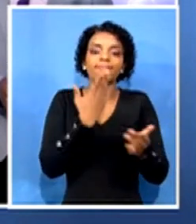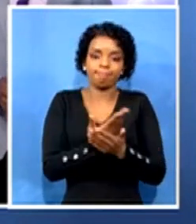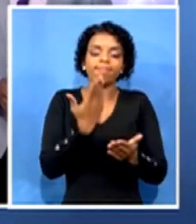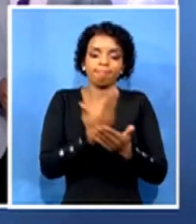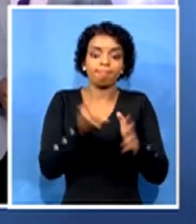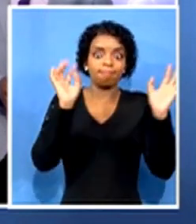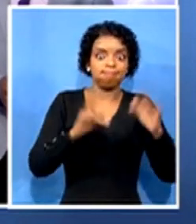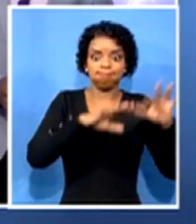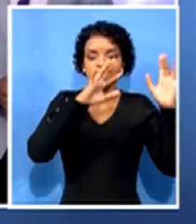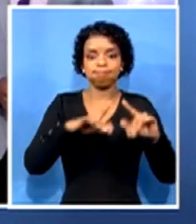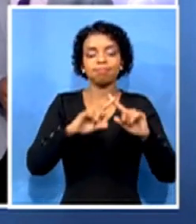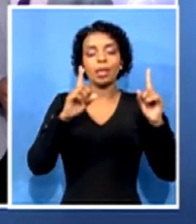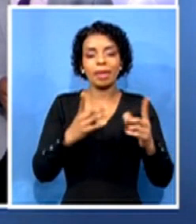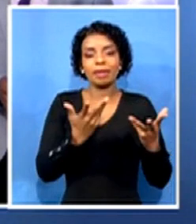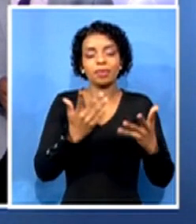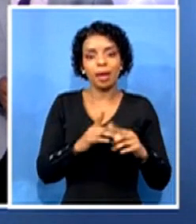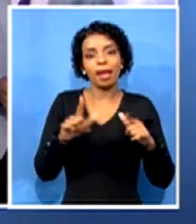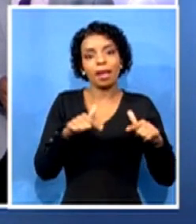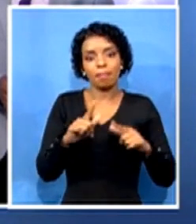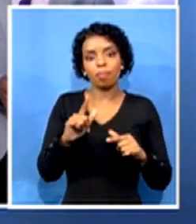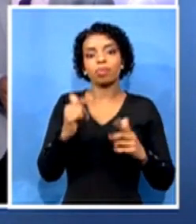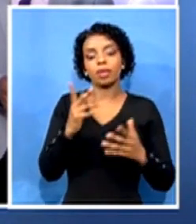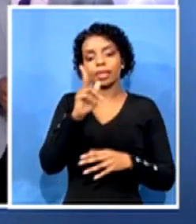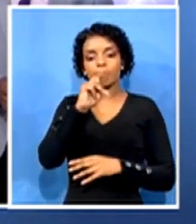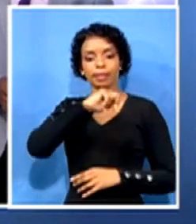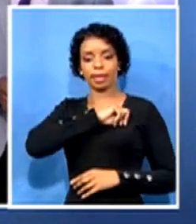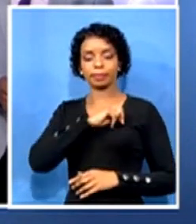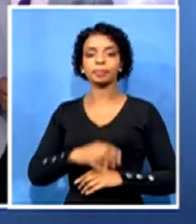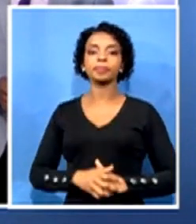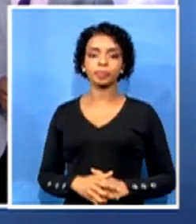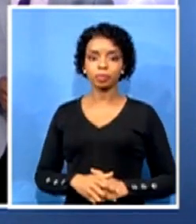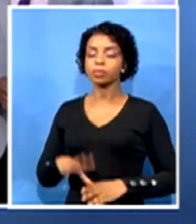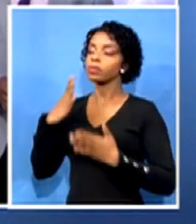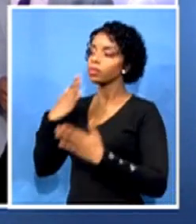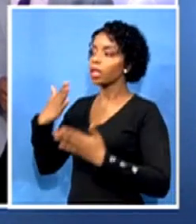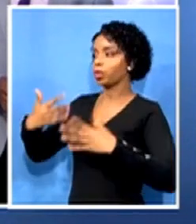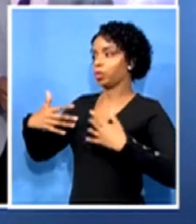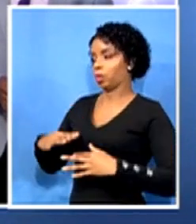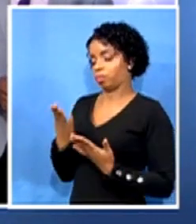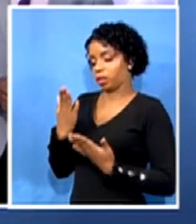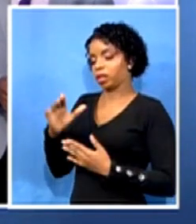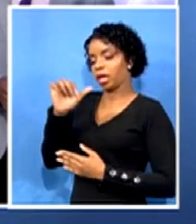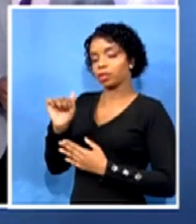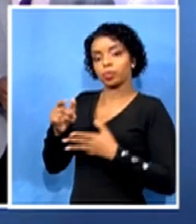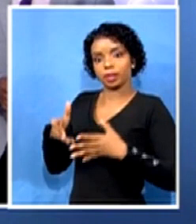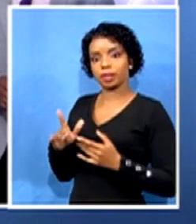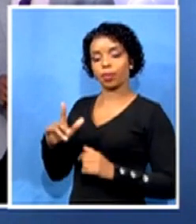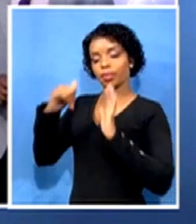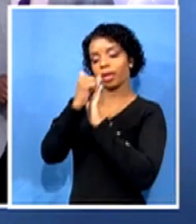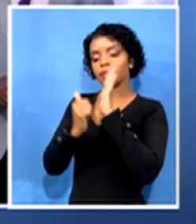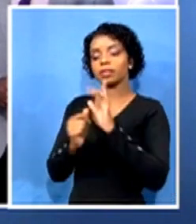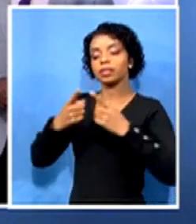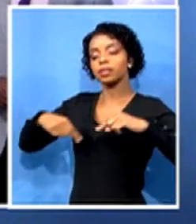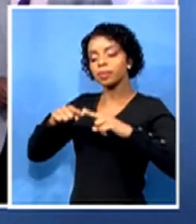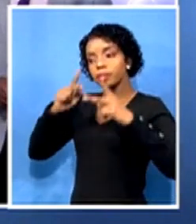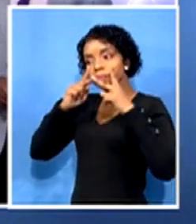KwaZulu-Natal. Azwi, thank you very much indeed for speaking to us right here on The Agenda as we look at what the weather prospects have been. 2 people have died with regards